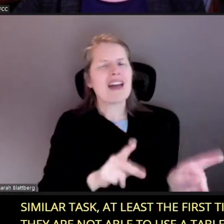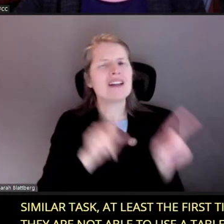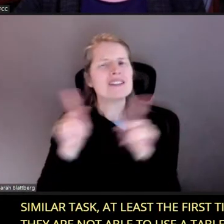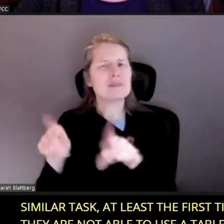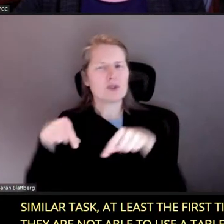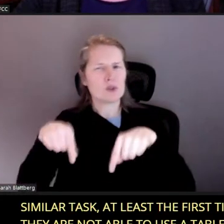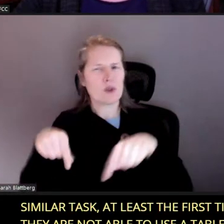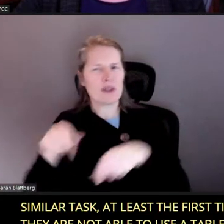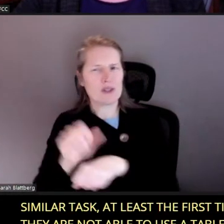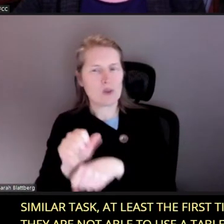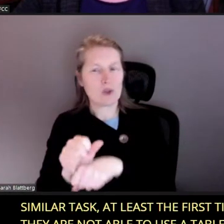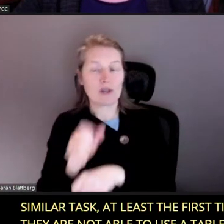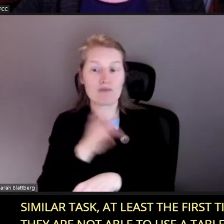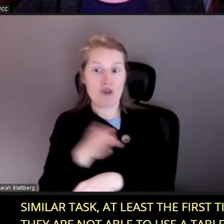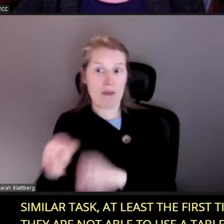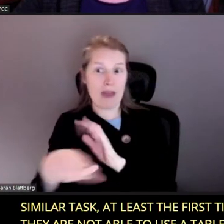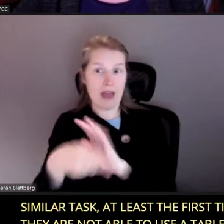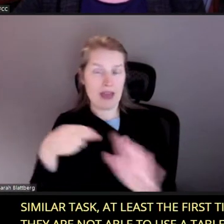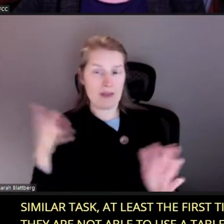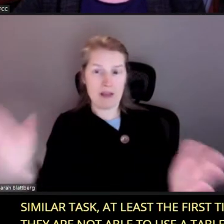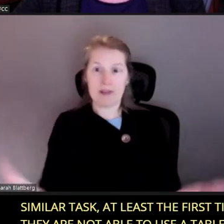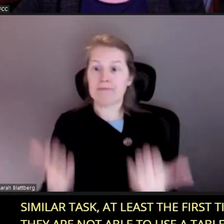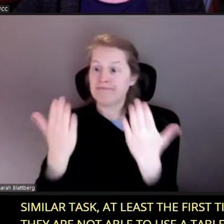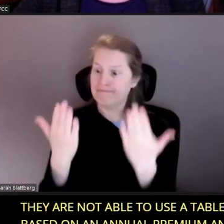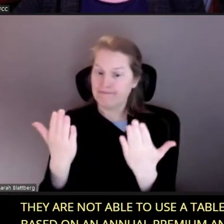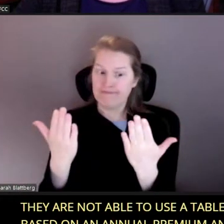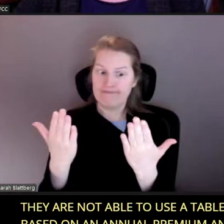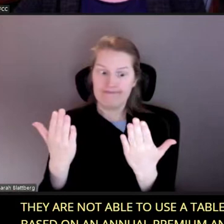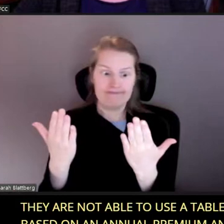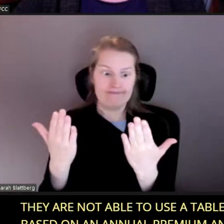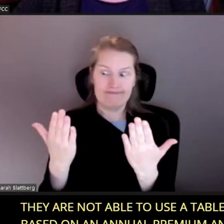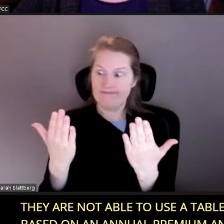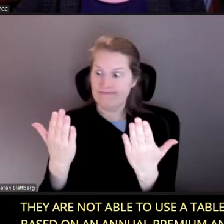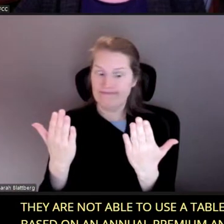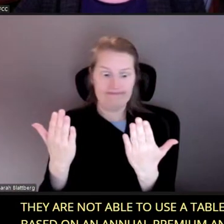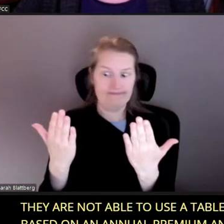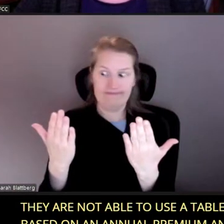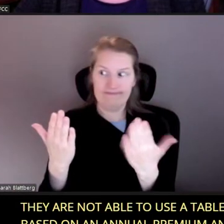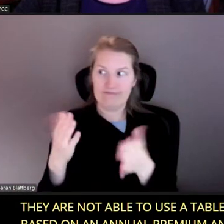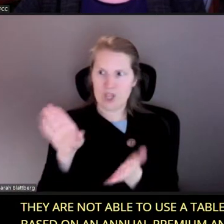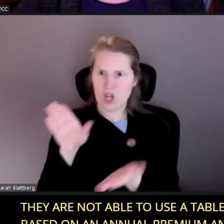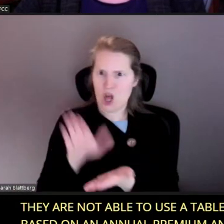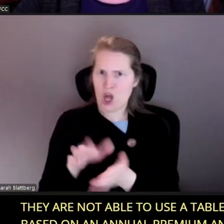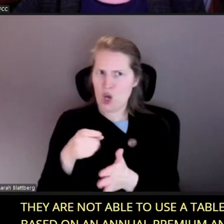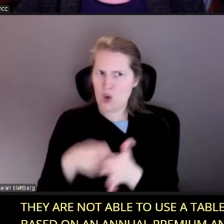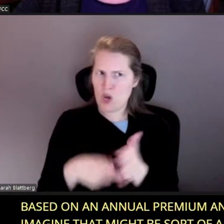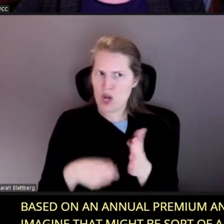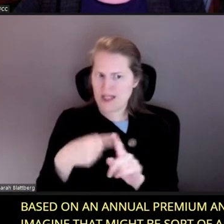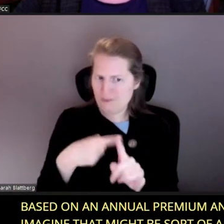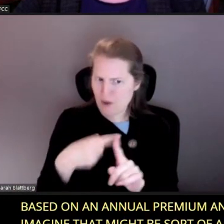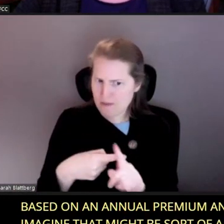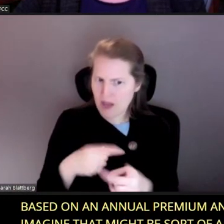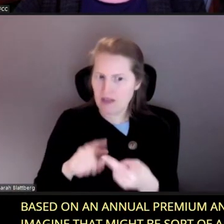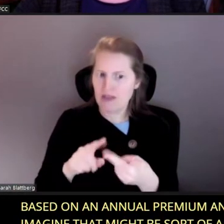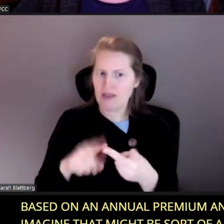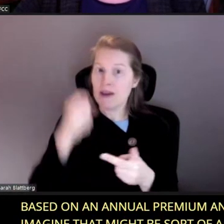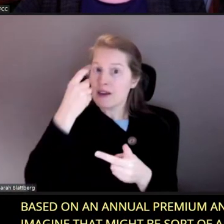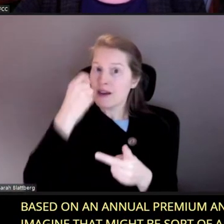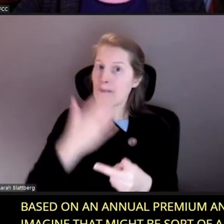trying to select a service with a particular, you know, the lowest cost given what you need for data usage and